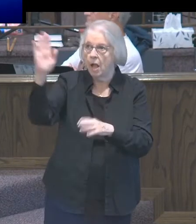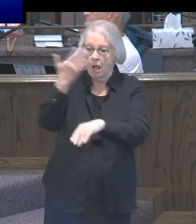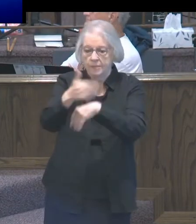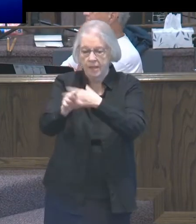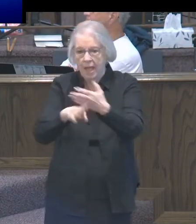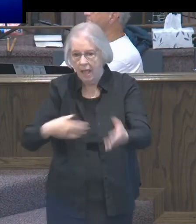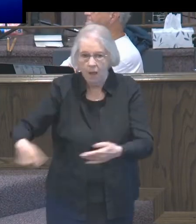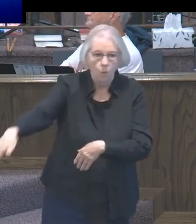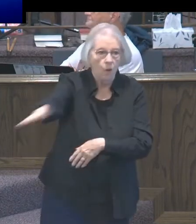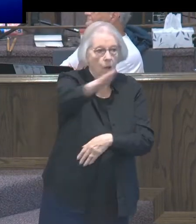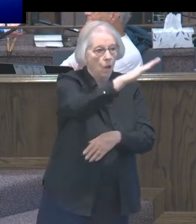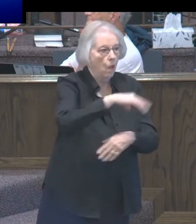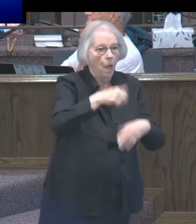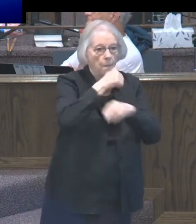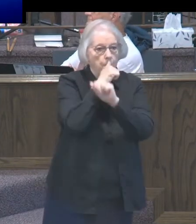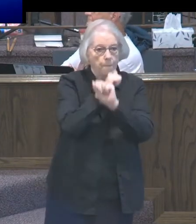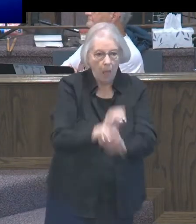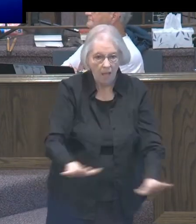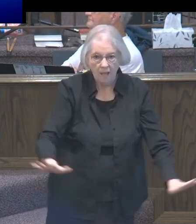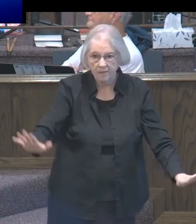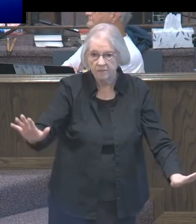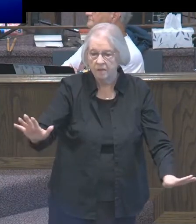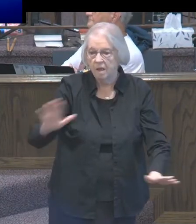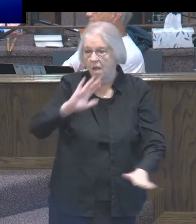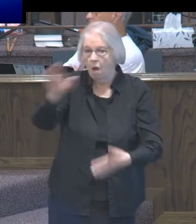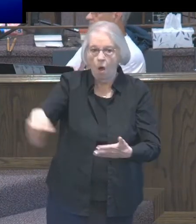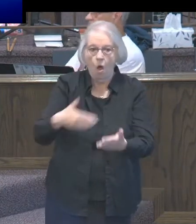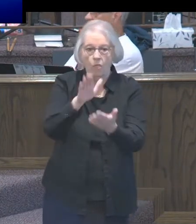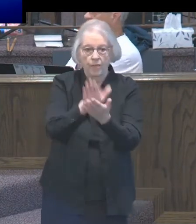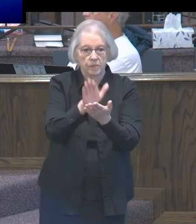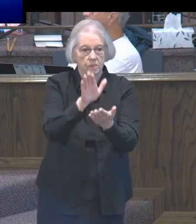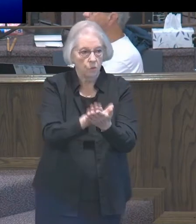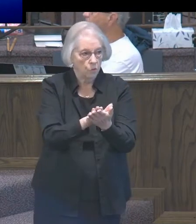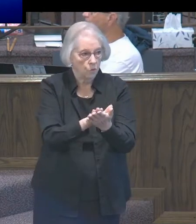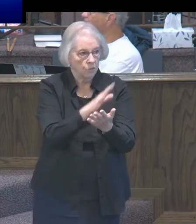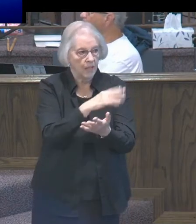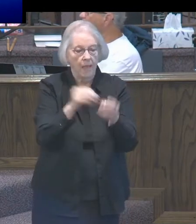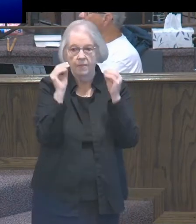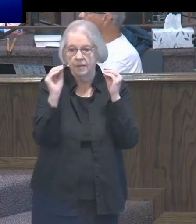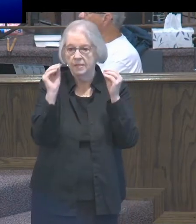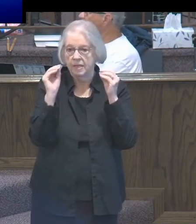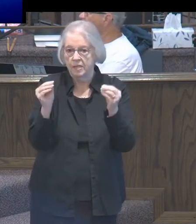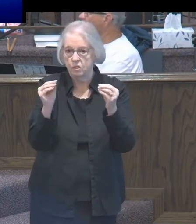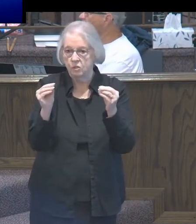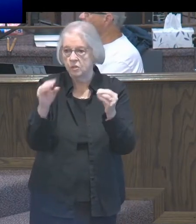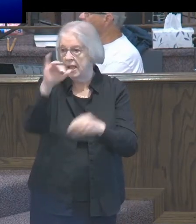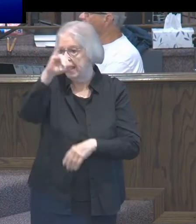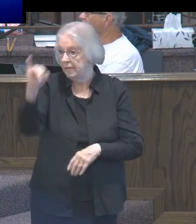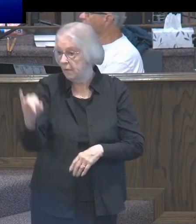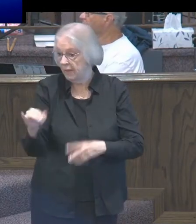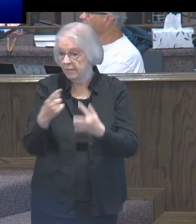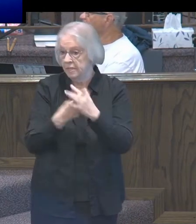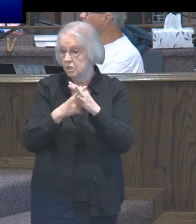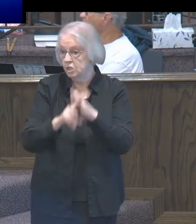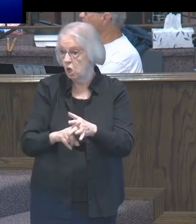But they're getting excited. School for Independence starts a week from Monday, so they have one